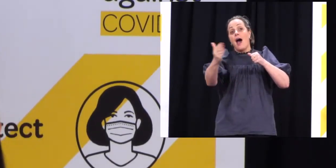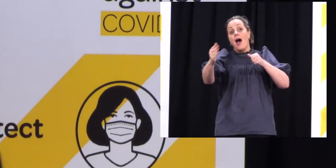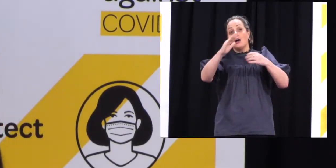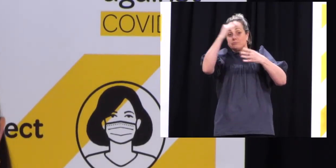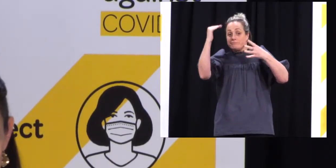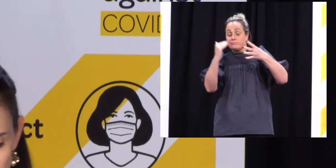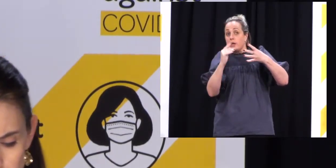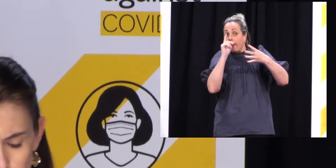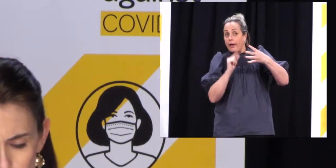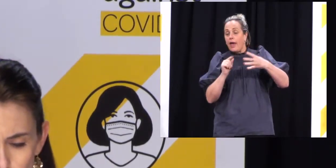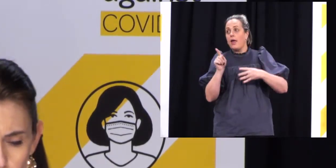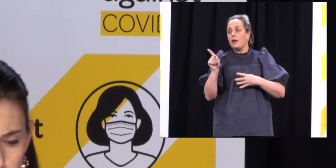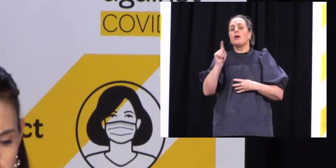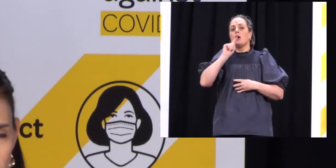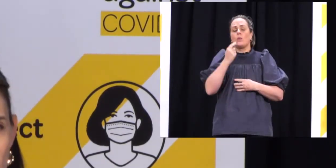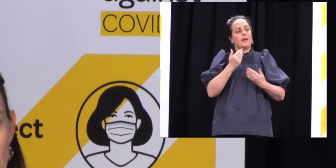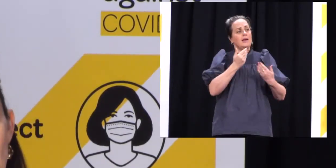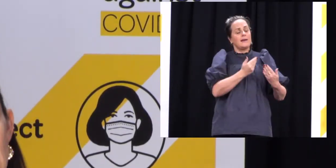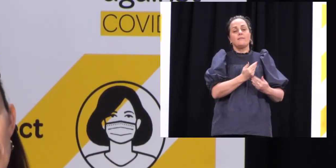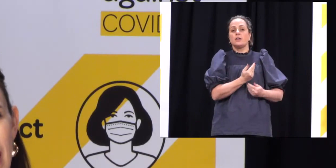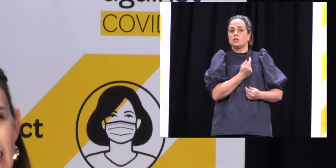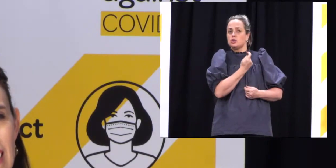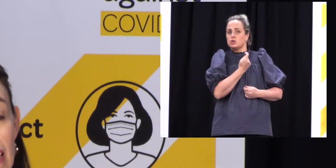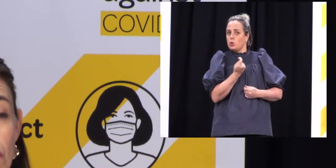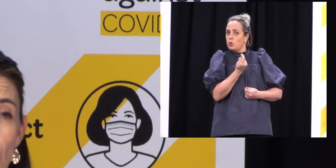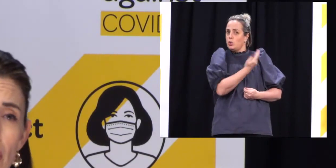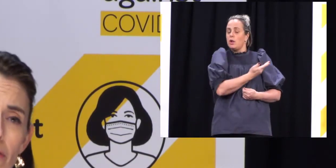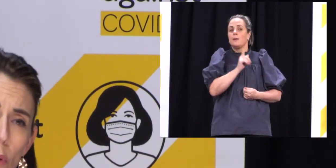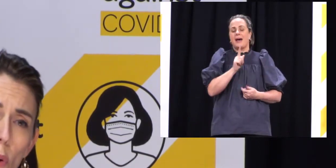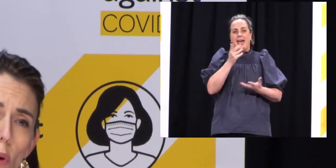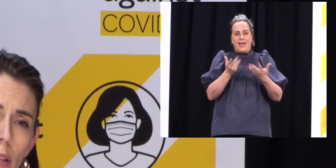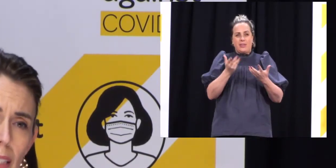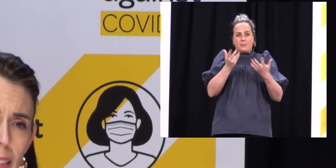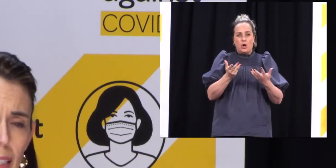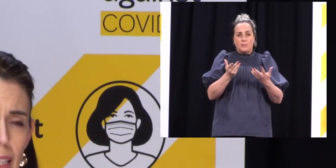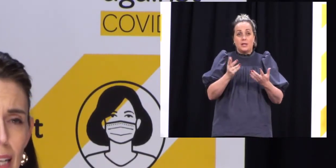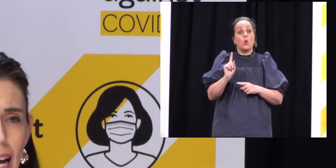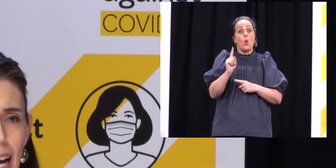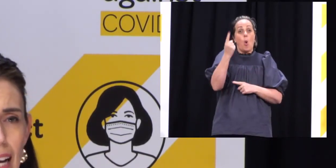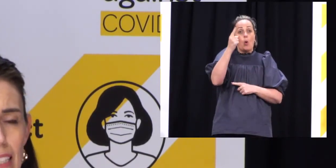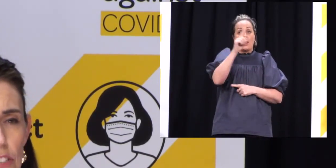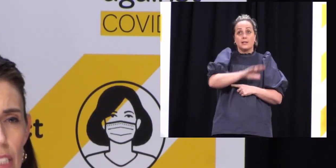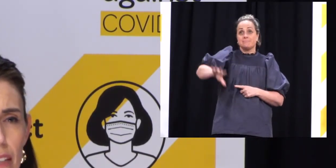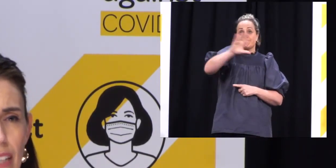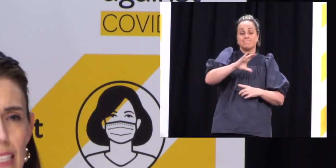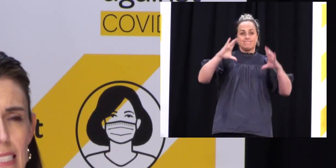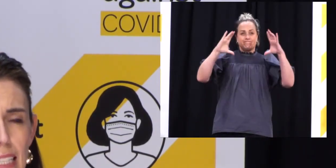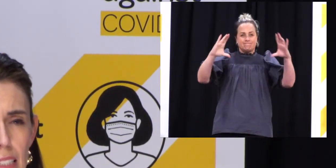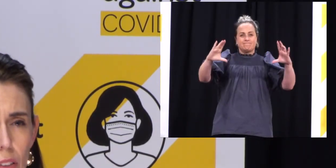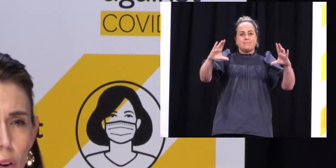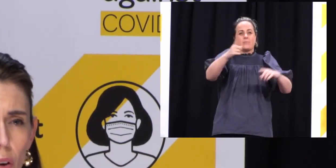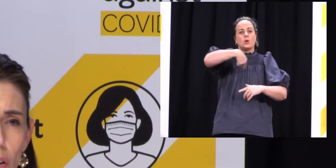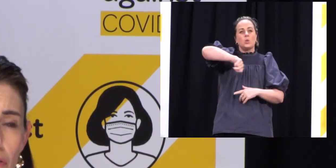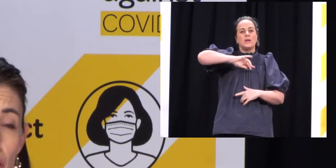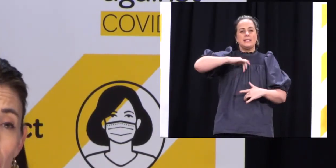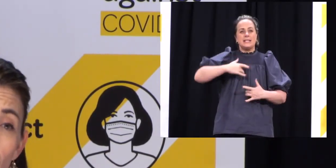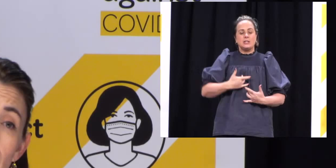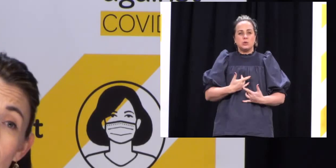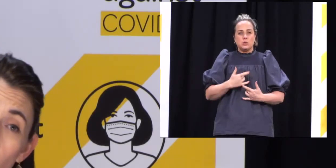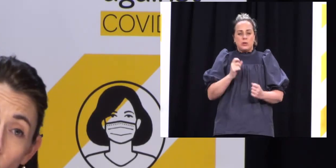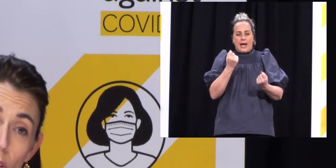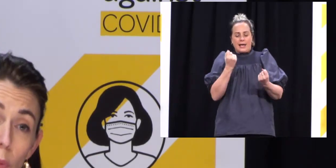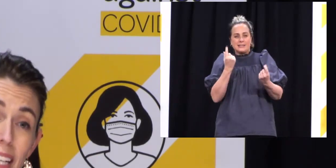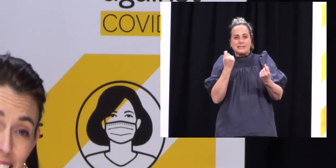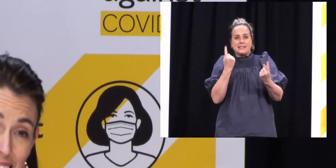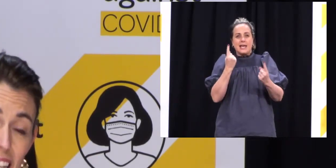Dr. Bloomfield a chance on this one as well, but I think what we're trying to balance at the moment for Auckland is just giving a sense of